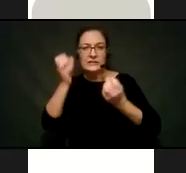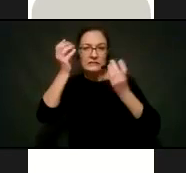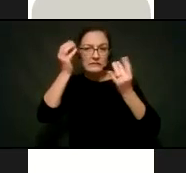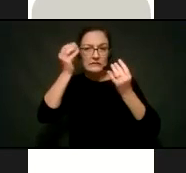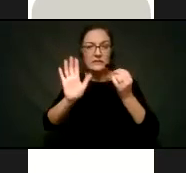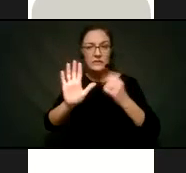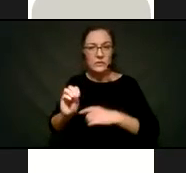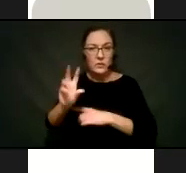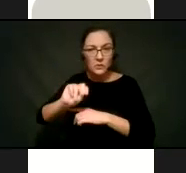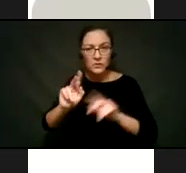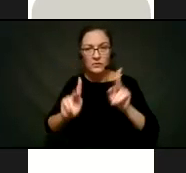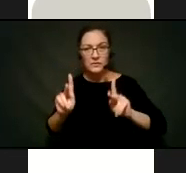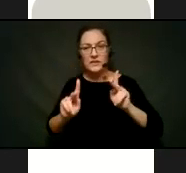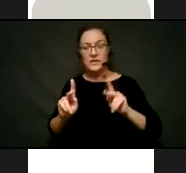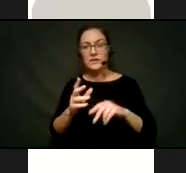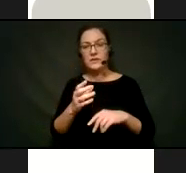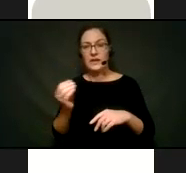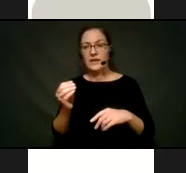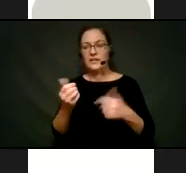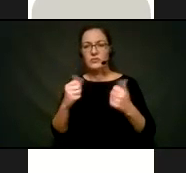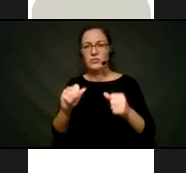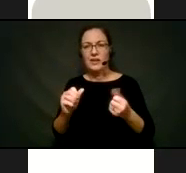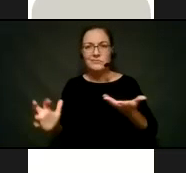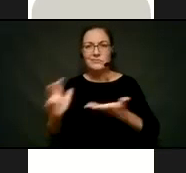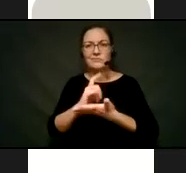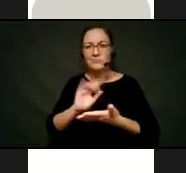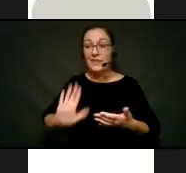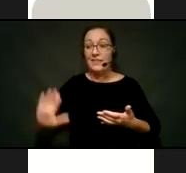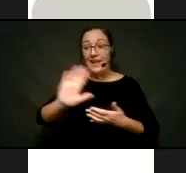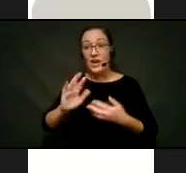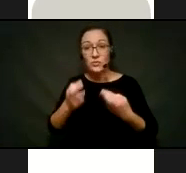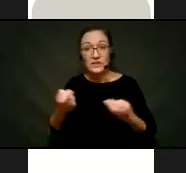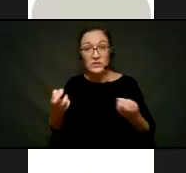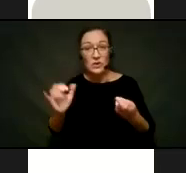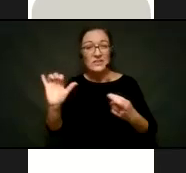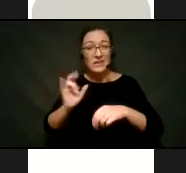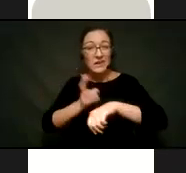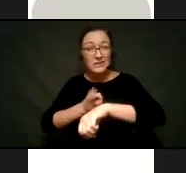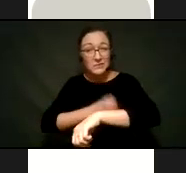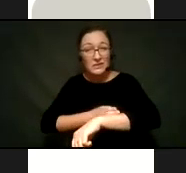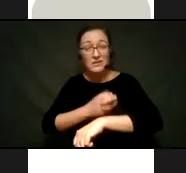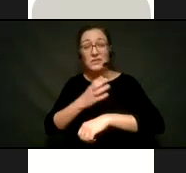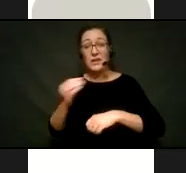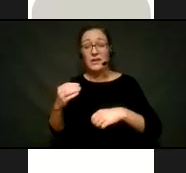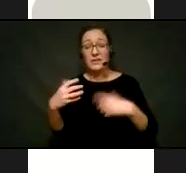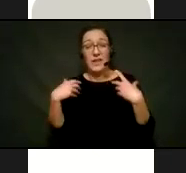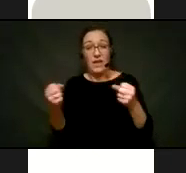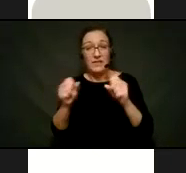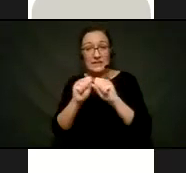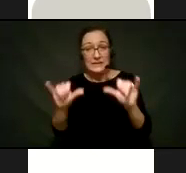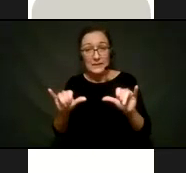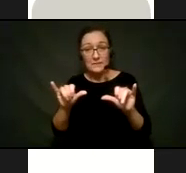and working with its resources such as the hospitals and health systems that are in their district